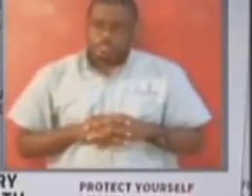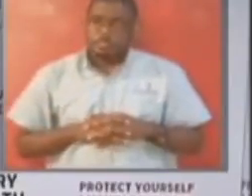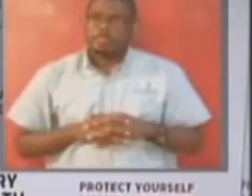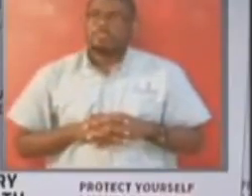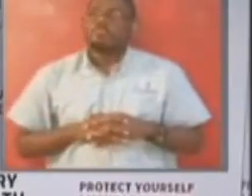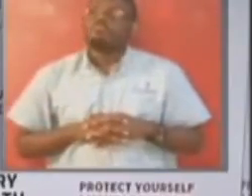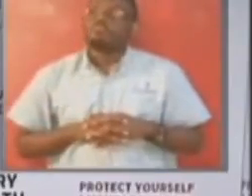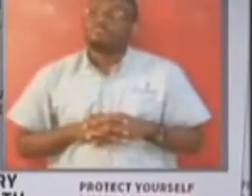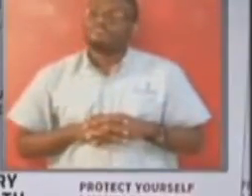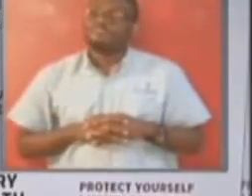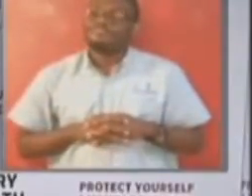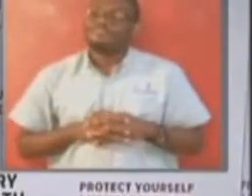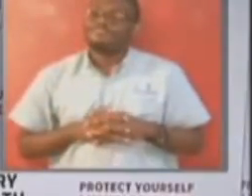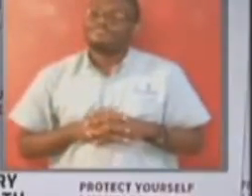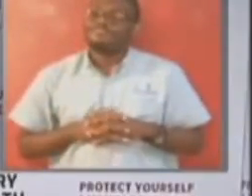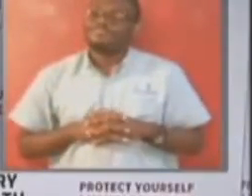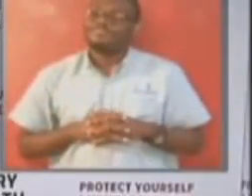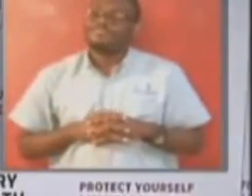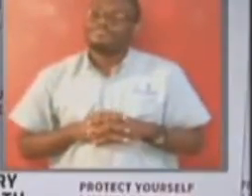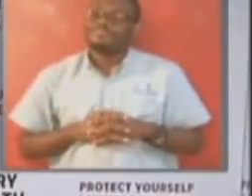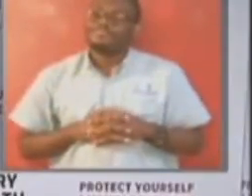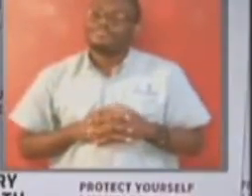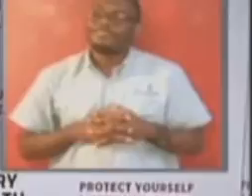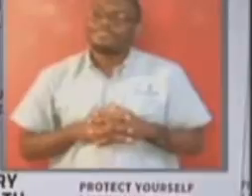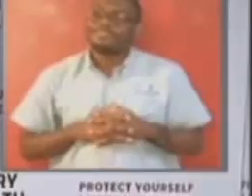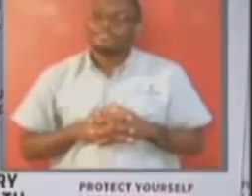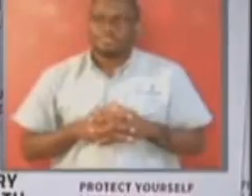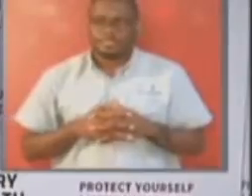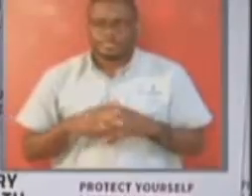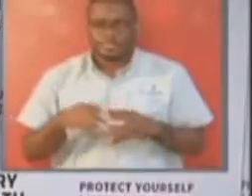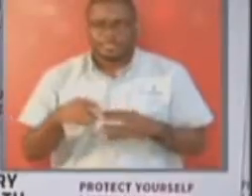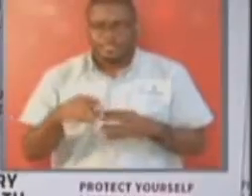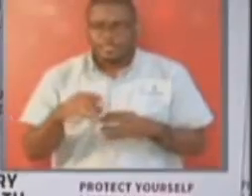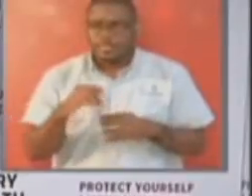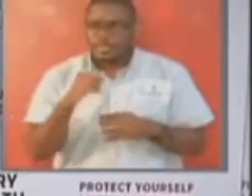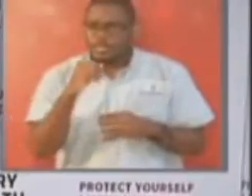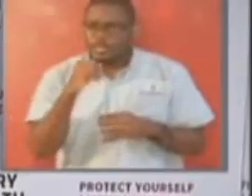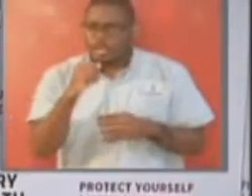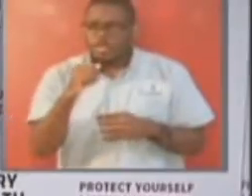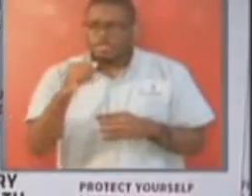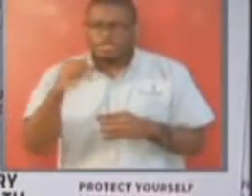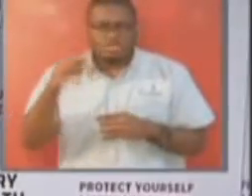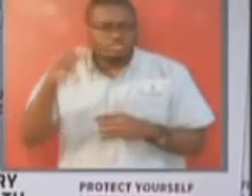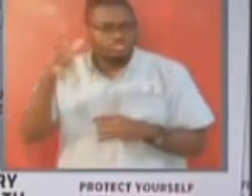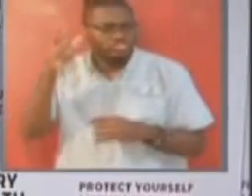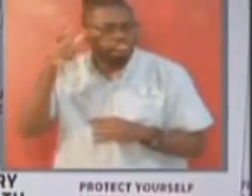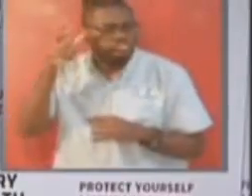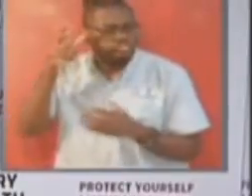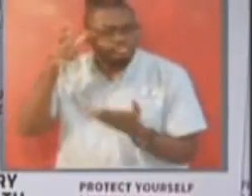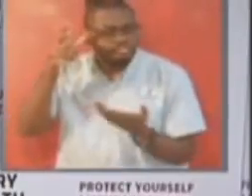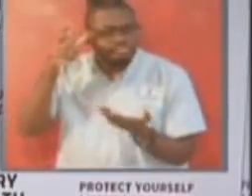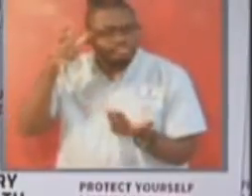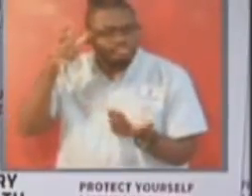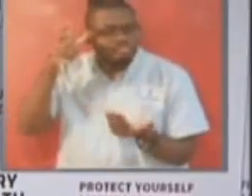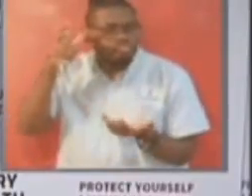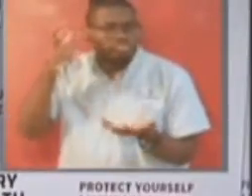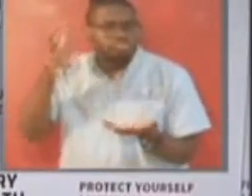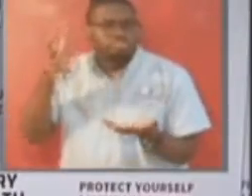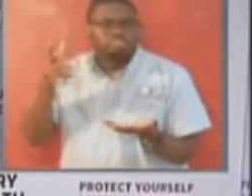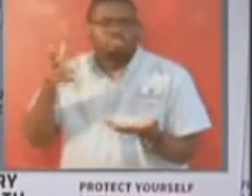Just check on your volume. Maybe the mic is muted because we're not hearing you. I see that you are asking a question. Just check on